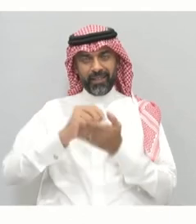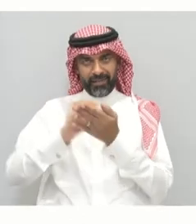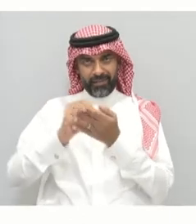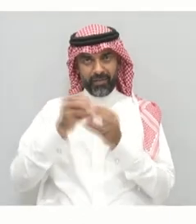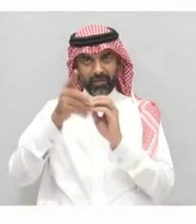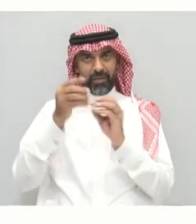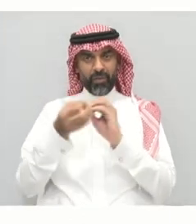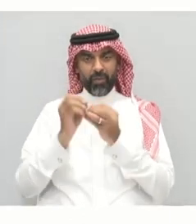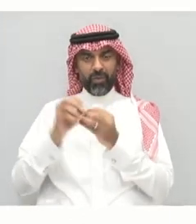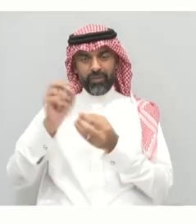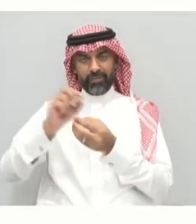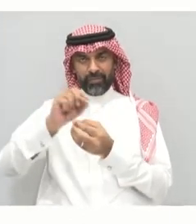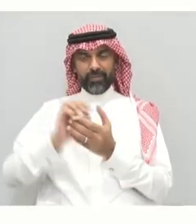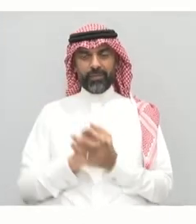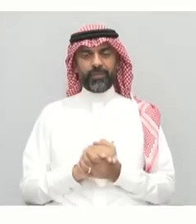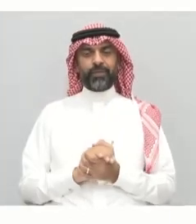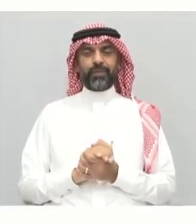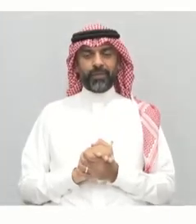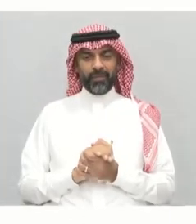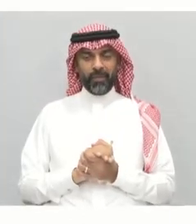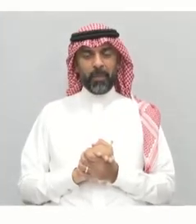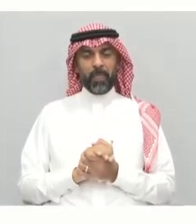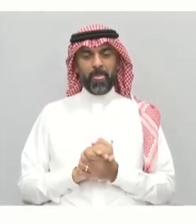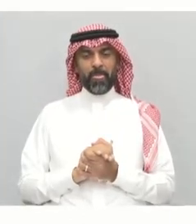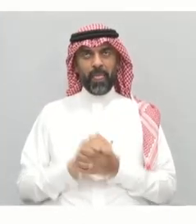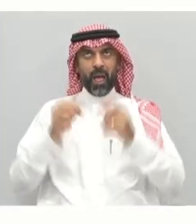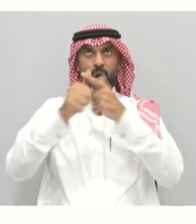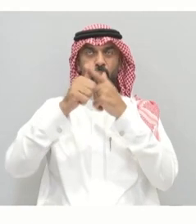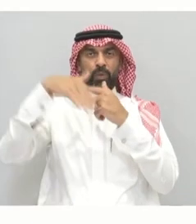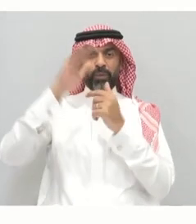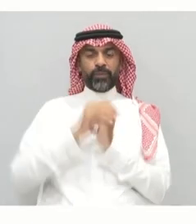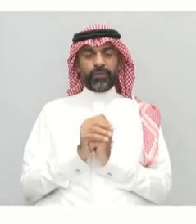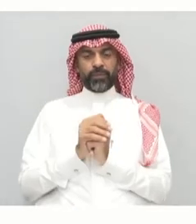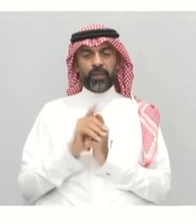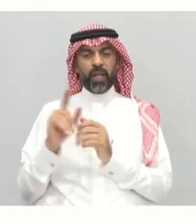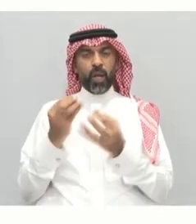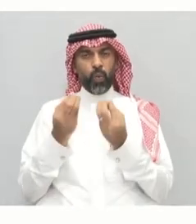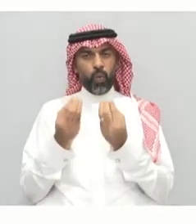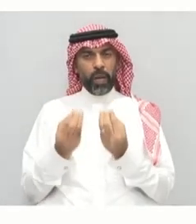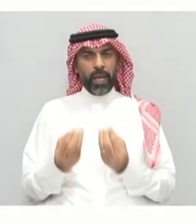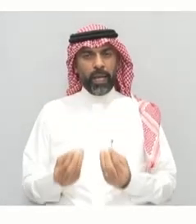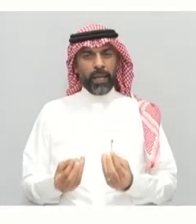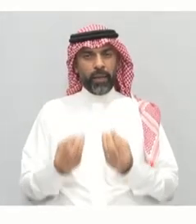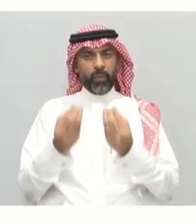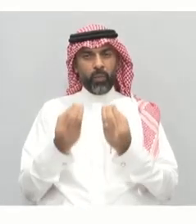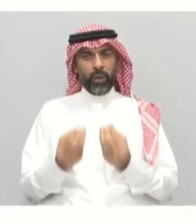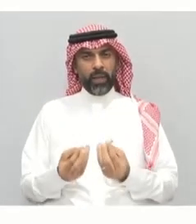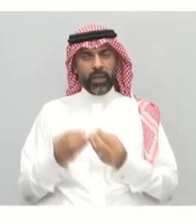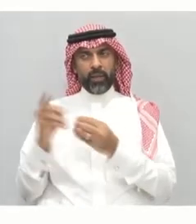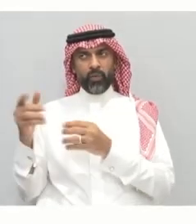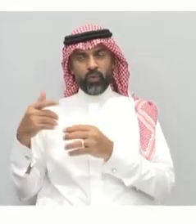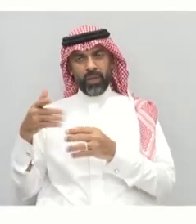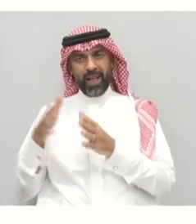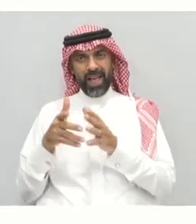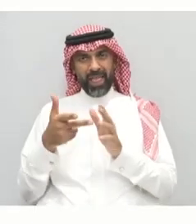first one. And the first circle, it is red. Then wait and go.